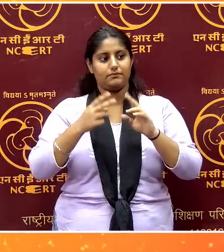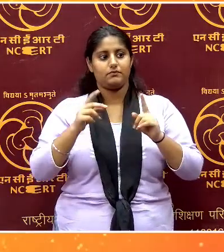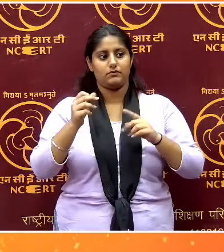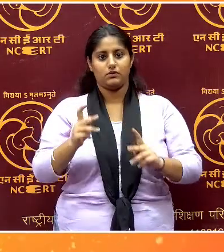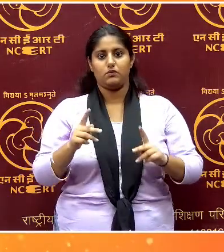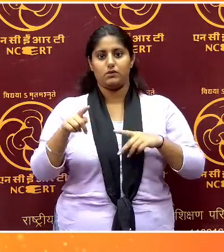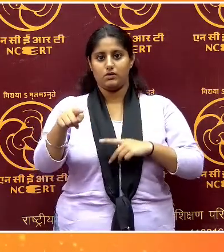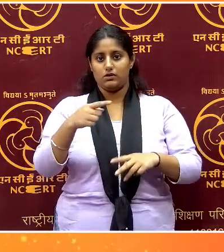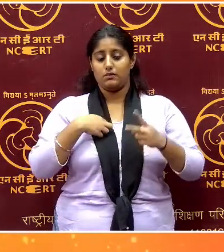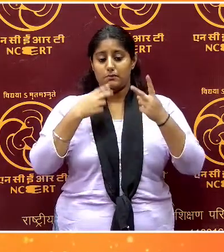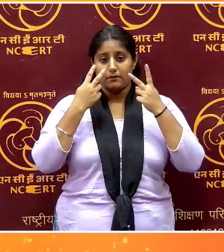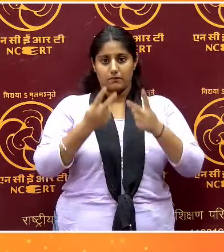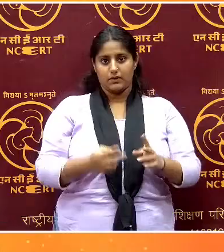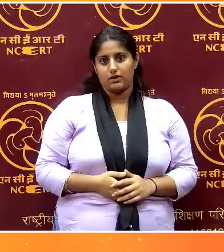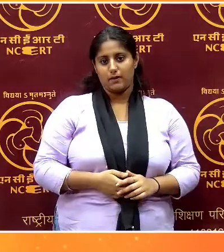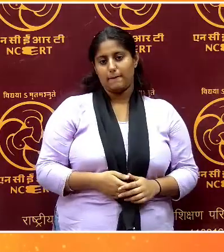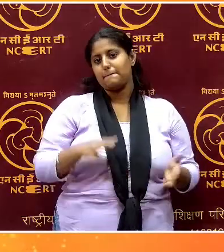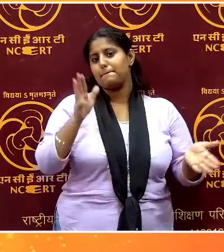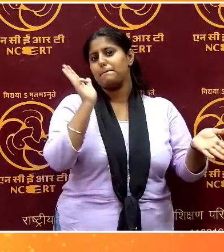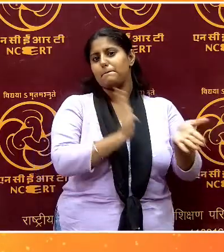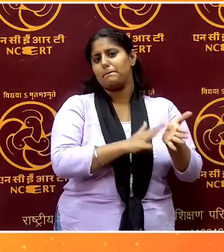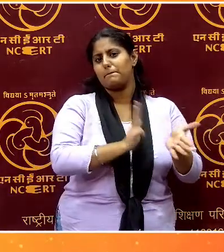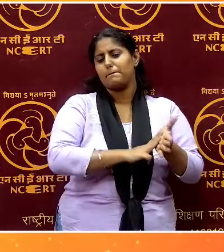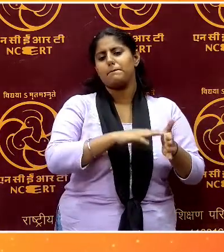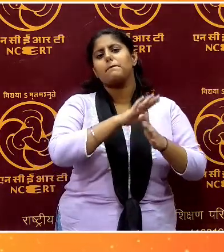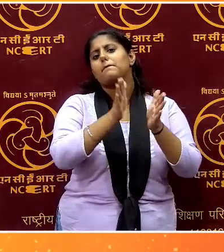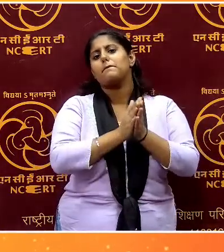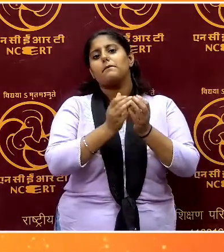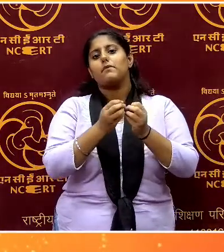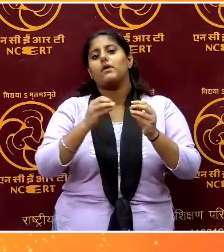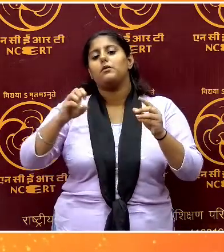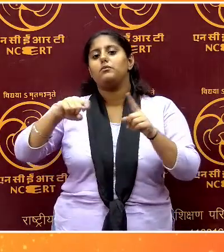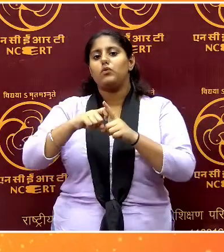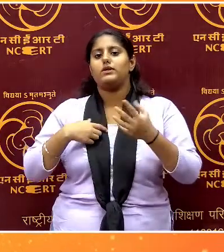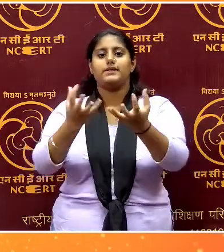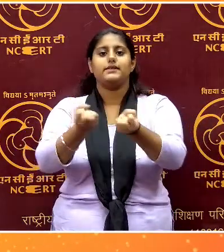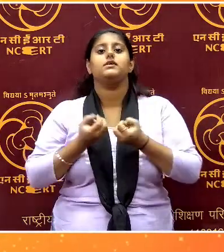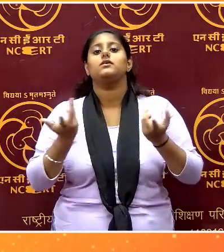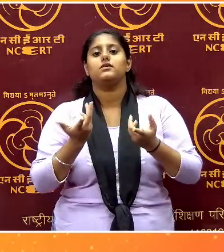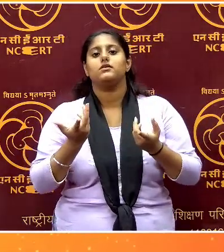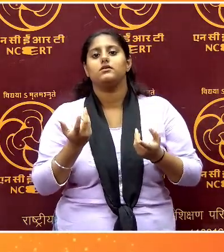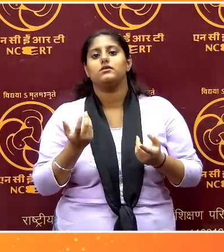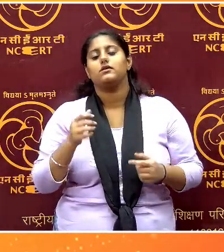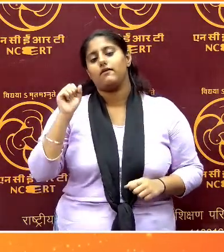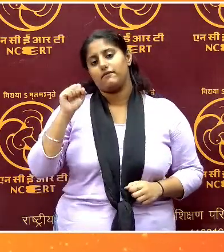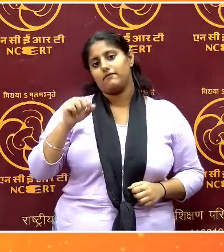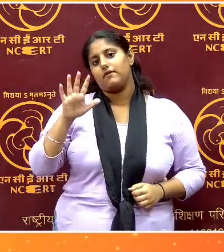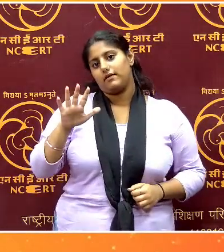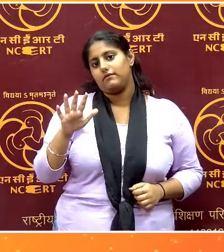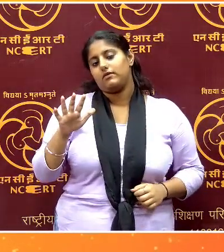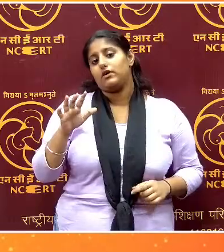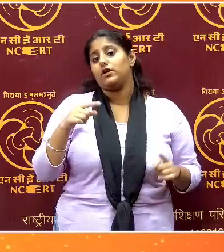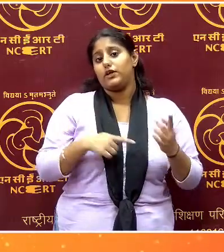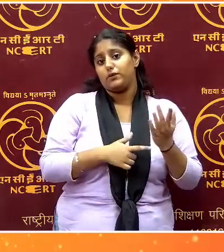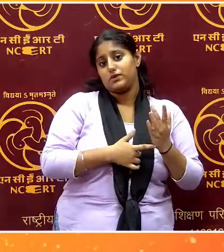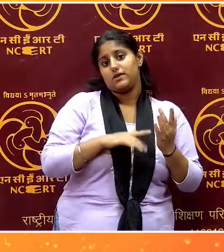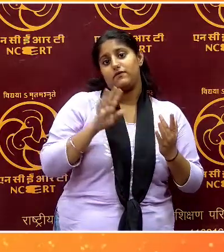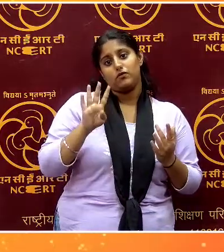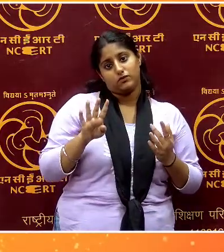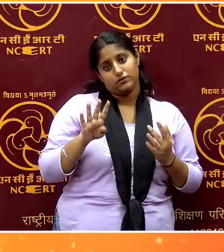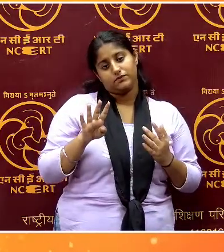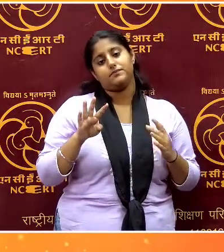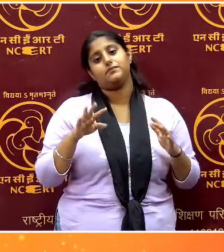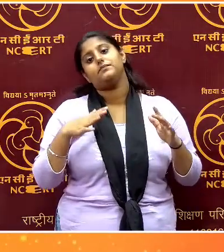glance, Srijan, can you see on Monday how many books were borrowed by the students? Yes, 5. Yes. On Tuesday, 4. 4.